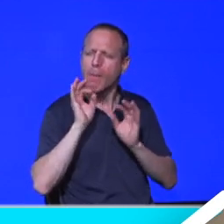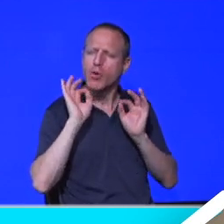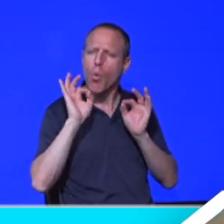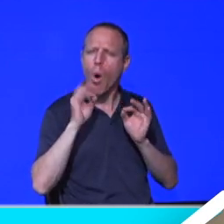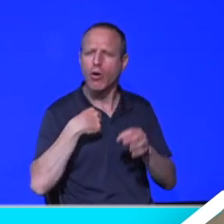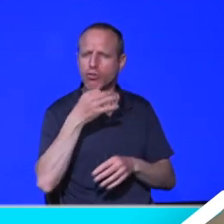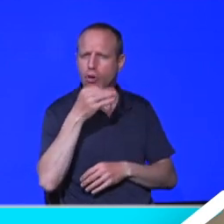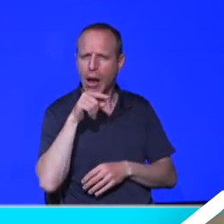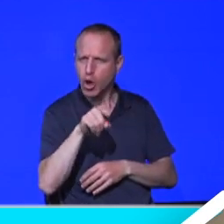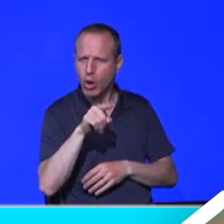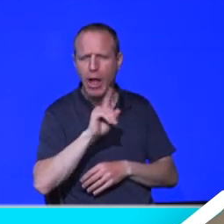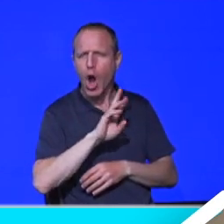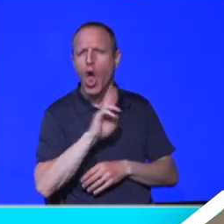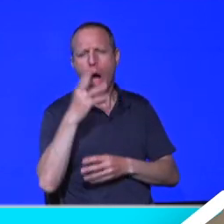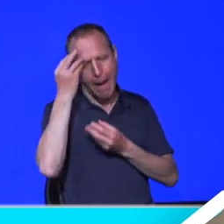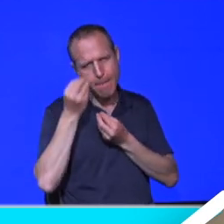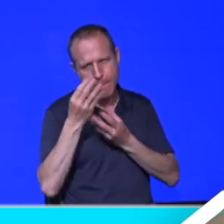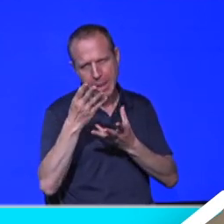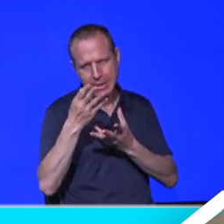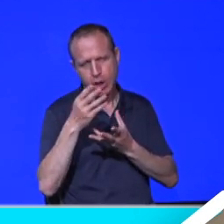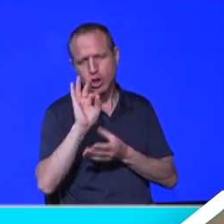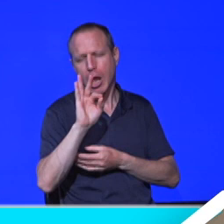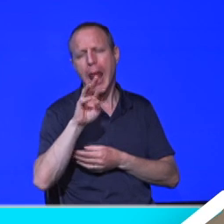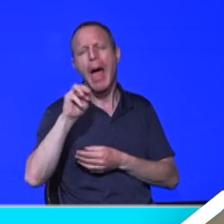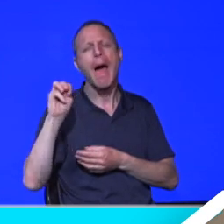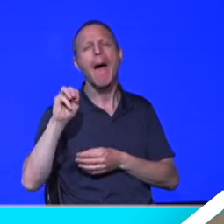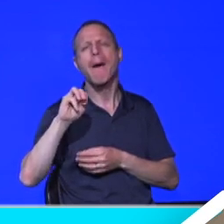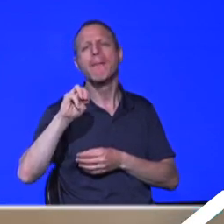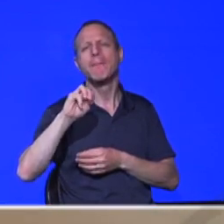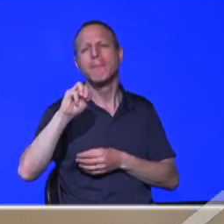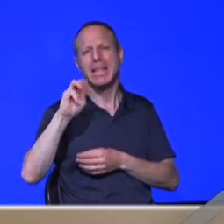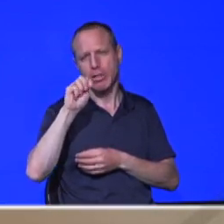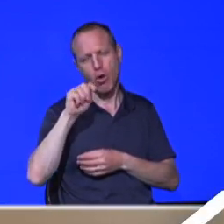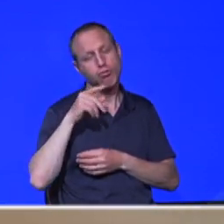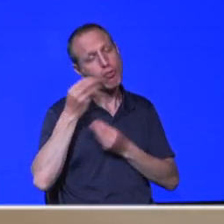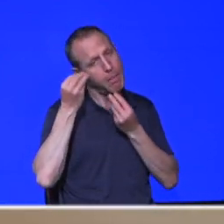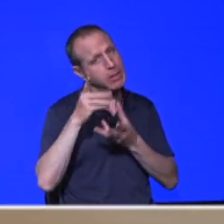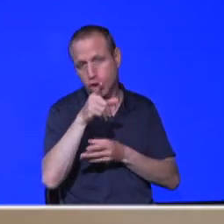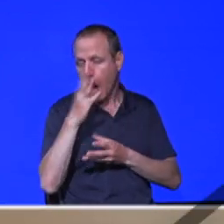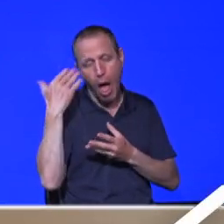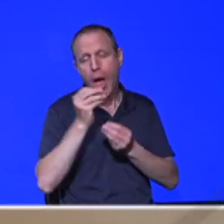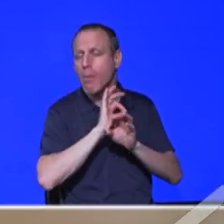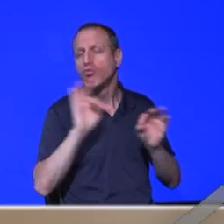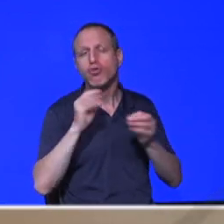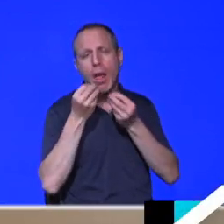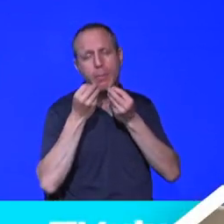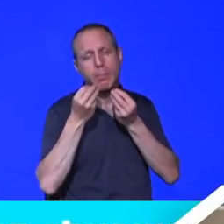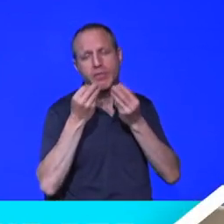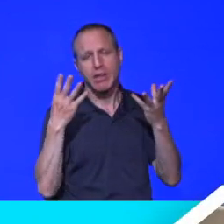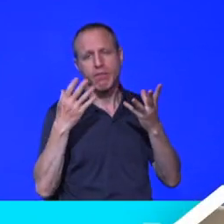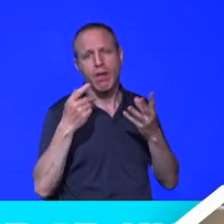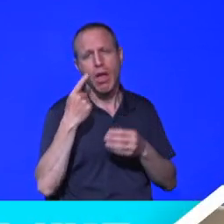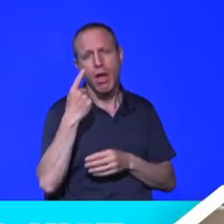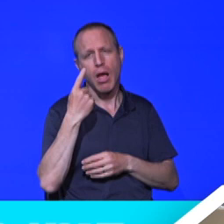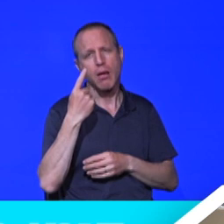also about not only her message to the Middle East, which is her message was perfect and beautiful. And I think one of the best messages from